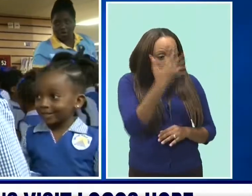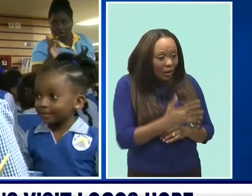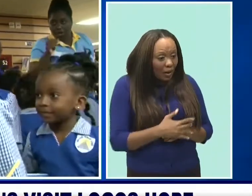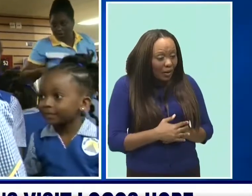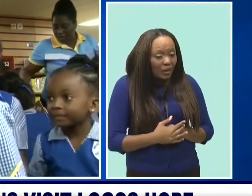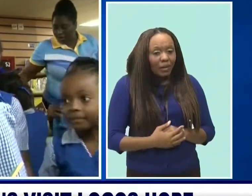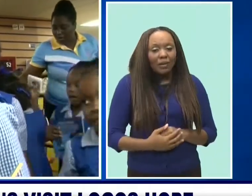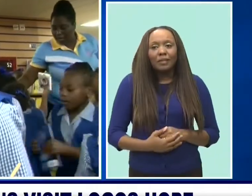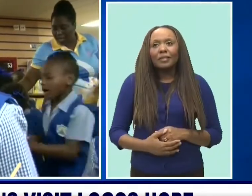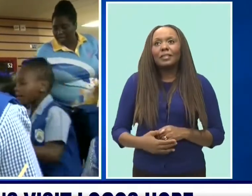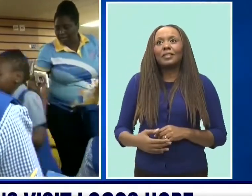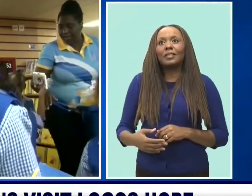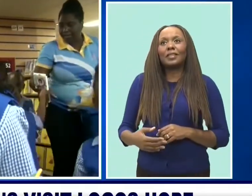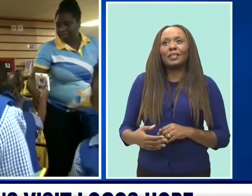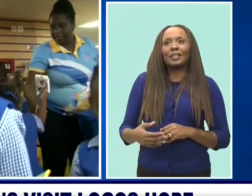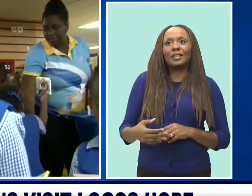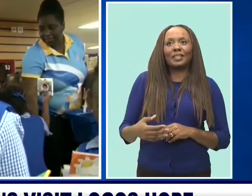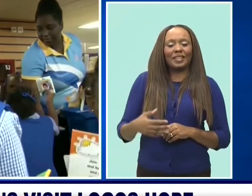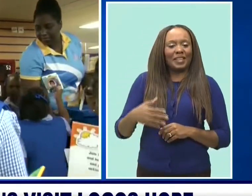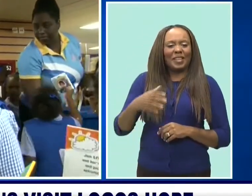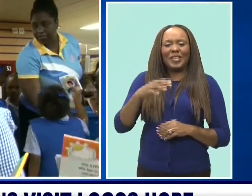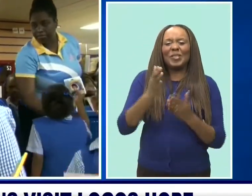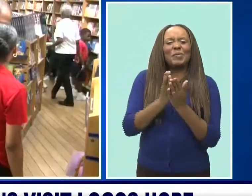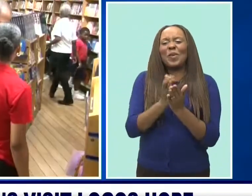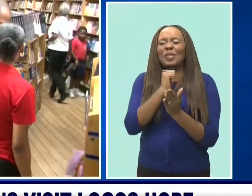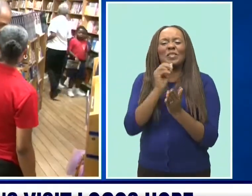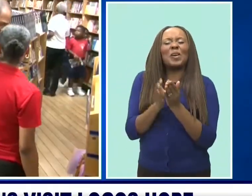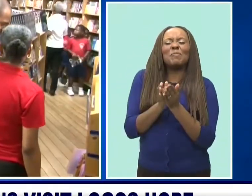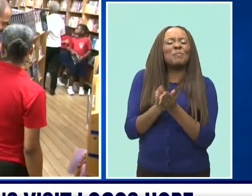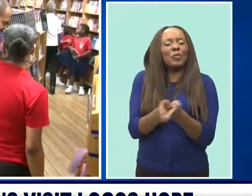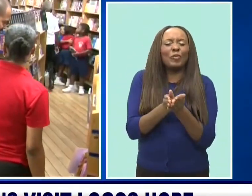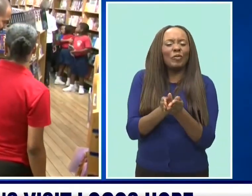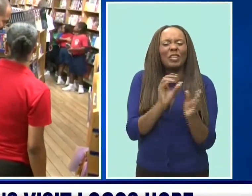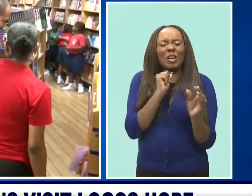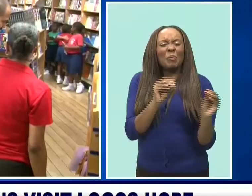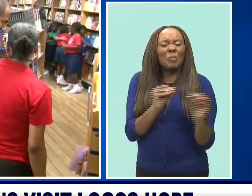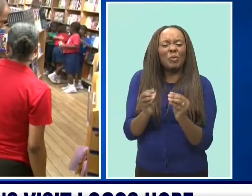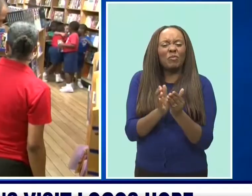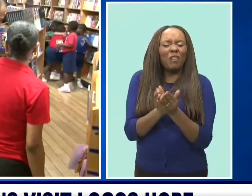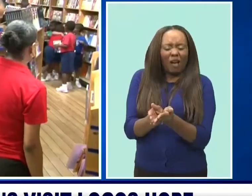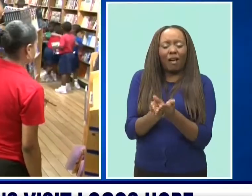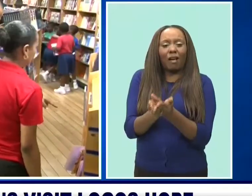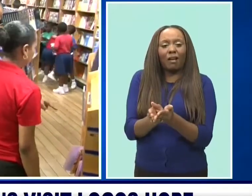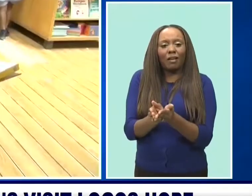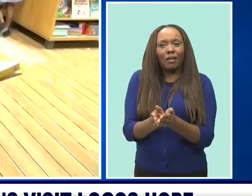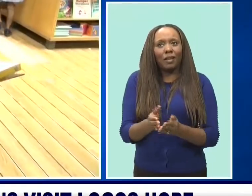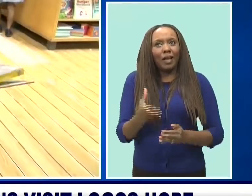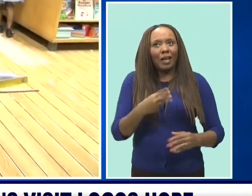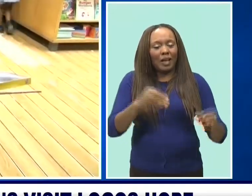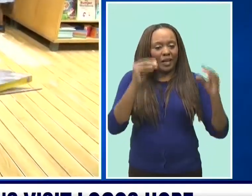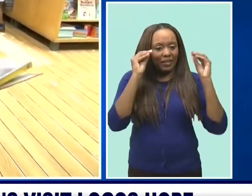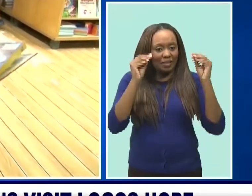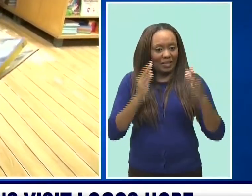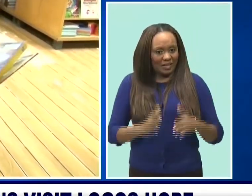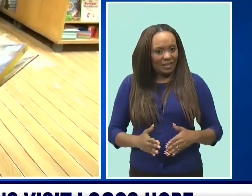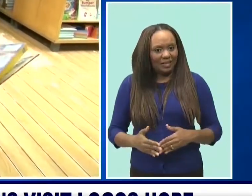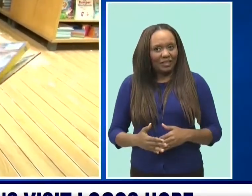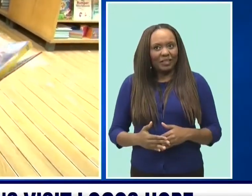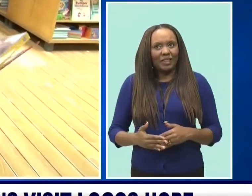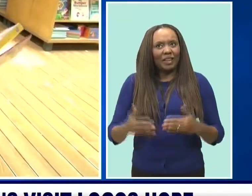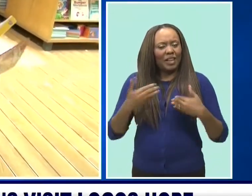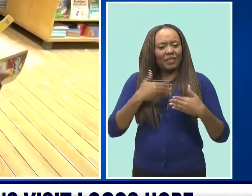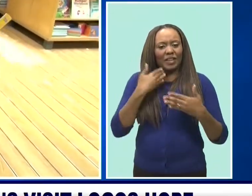Why? Because it didn't even move. And for teachers, Logos Hope provided a perfect teaching